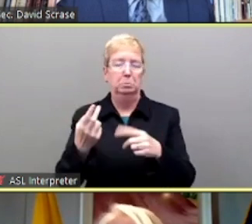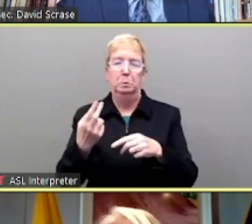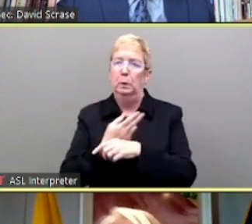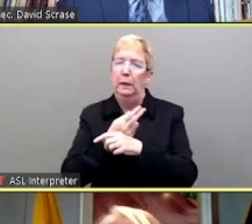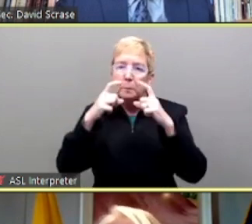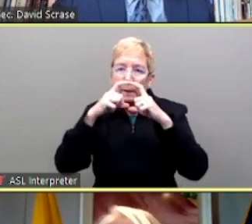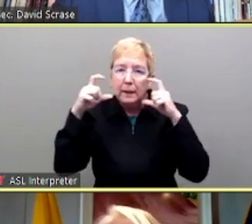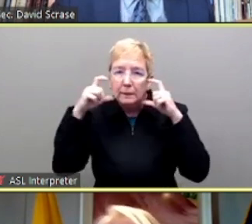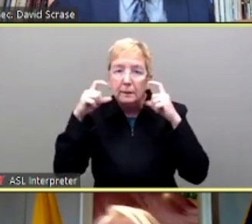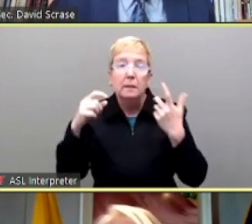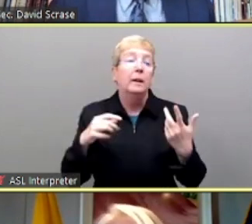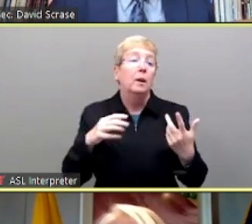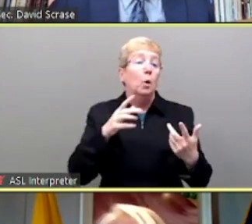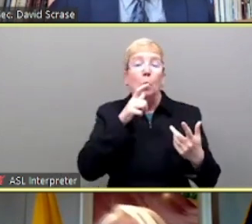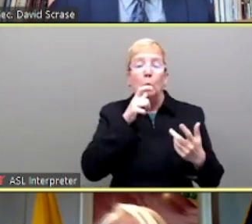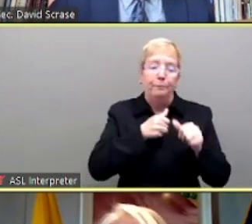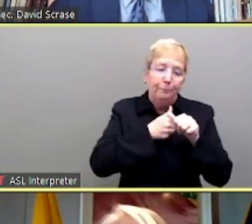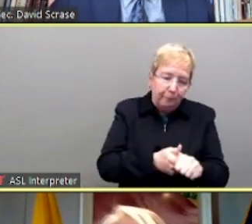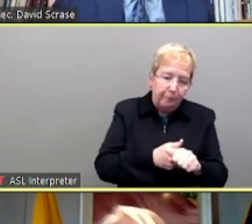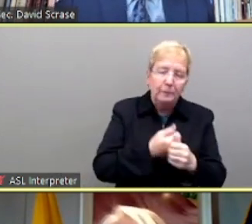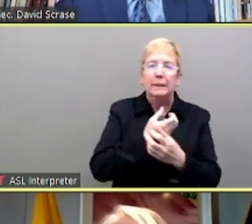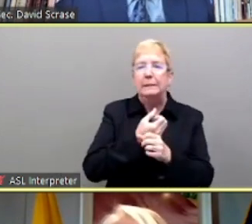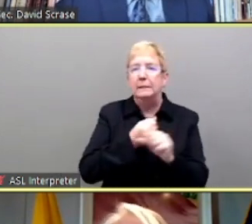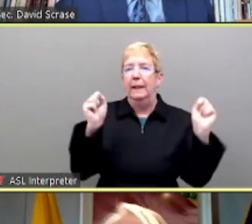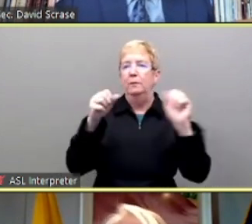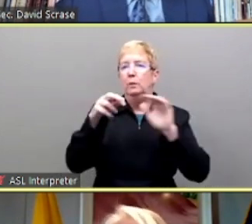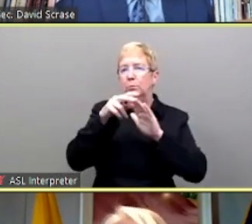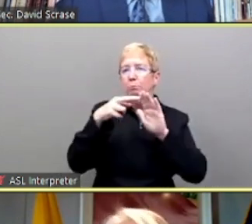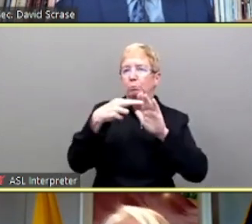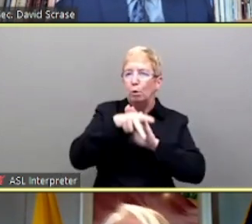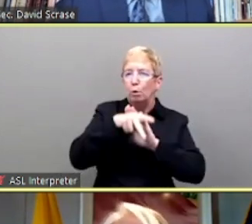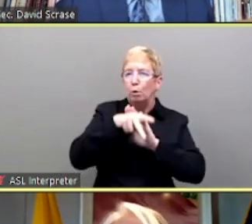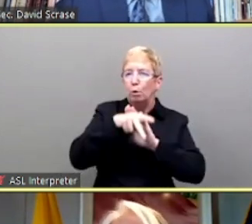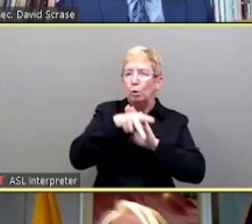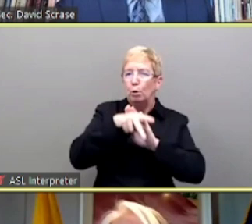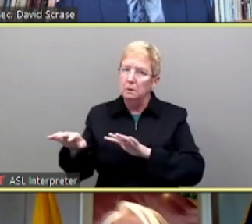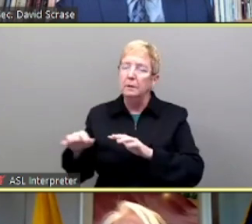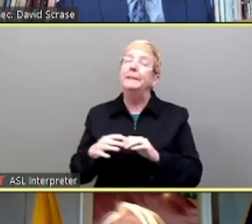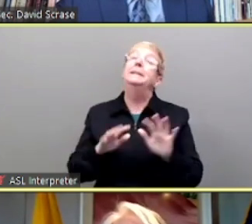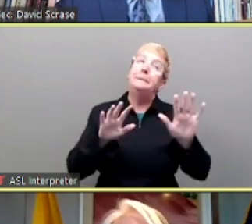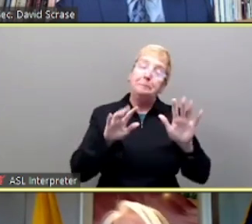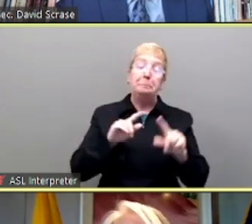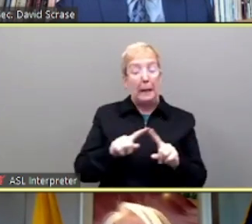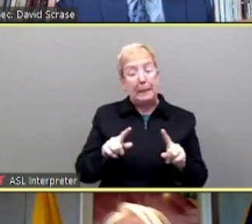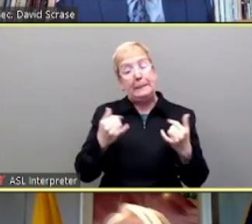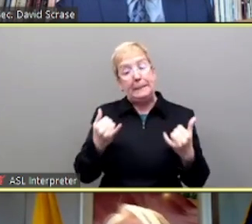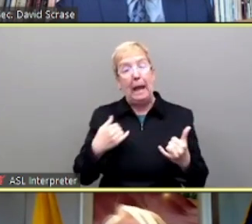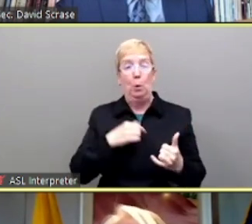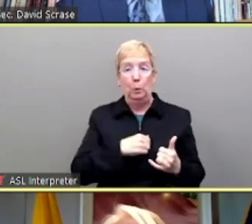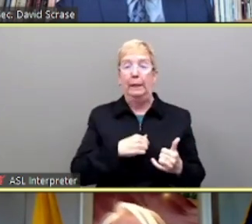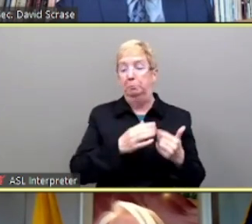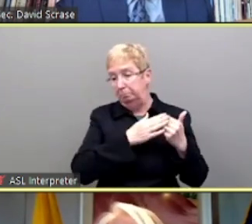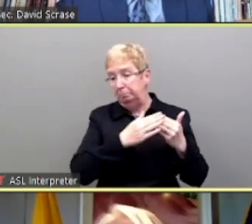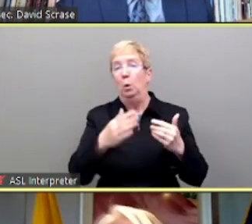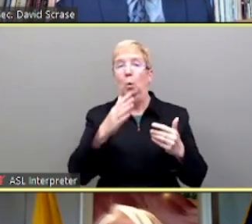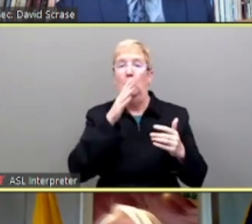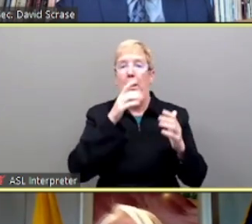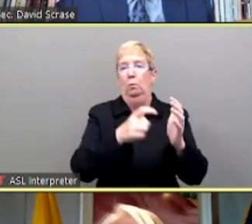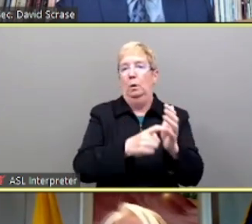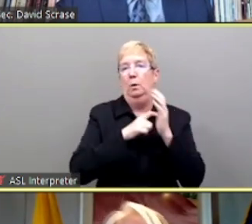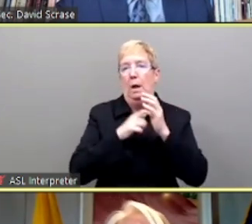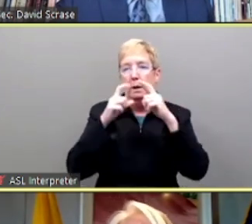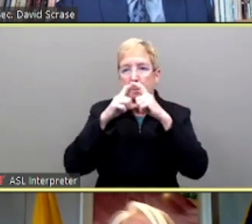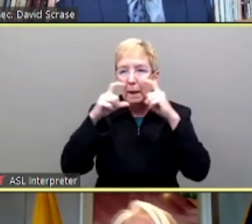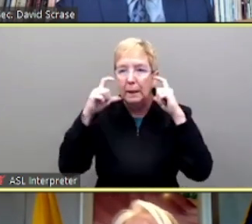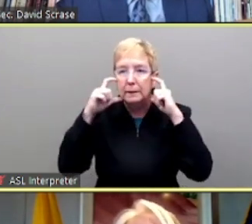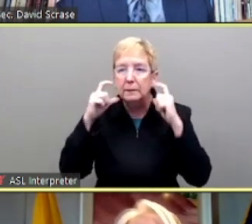safety protocols to enhance where New Mexico is. But now we're going to require it for everyone. It will also